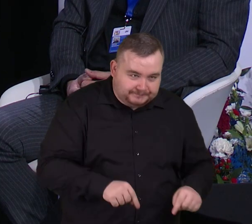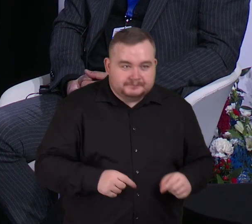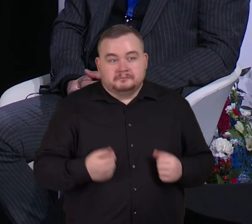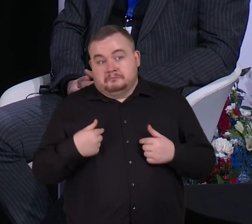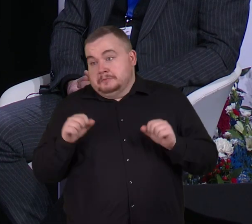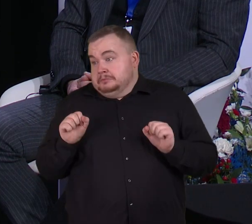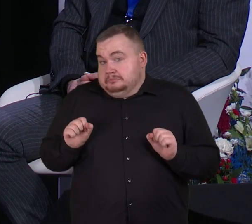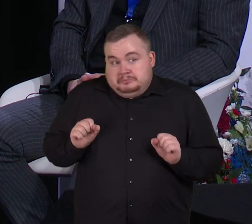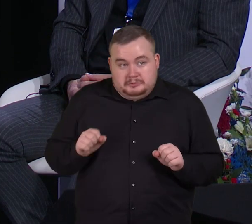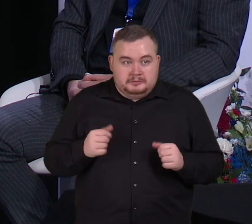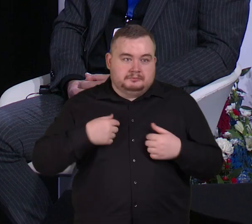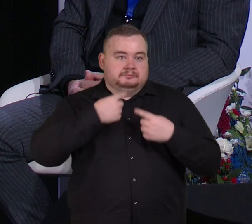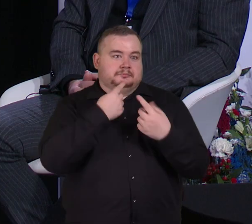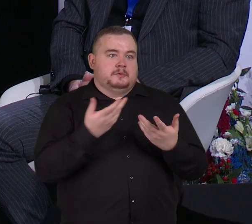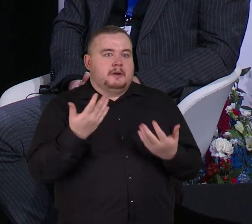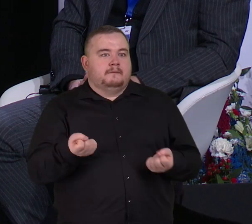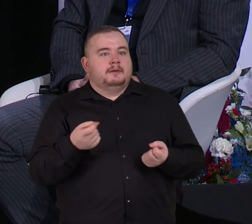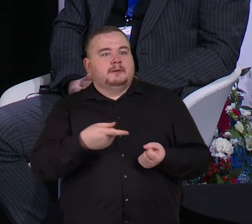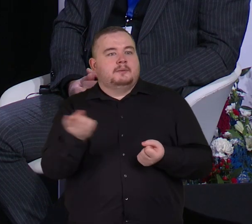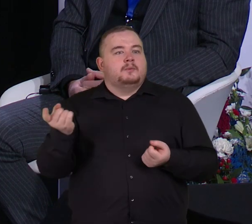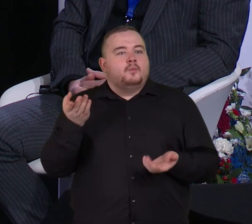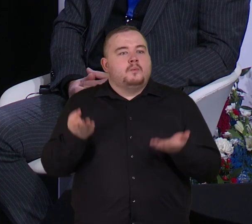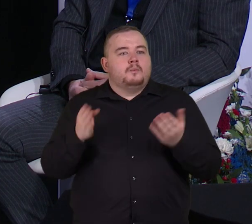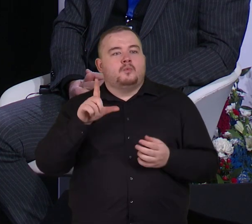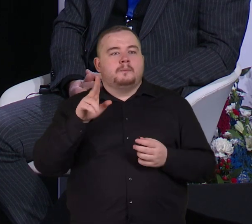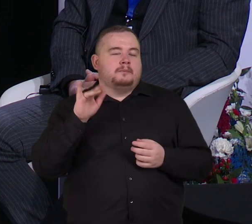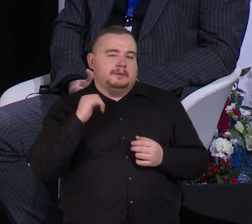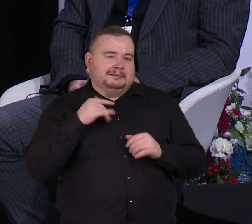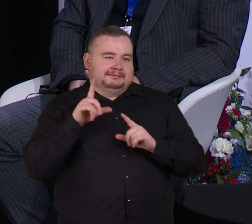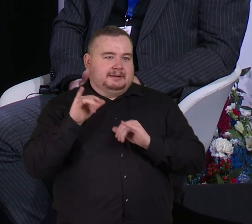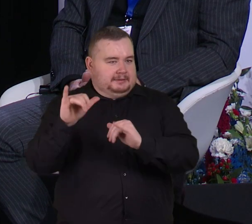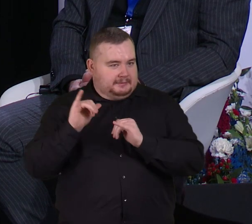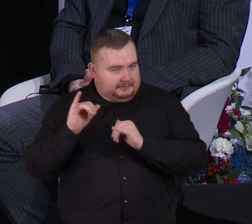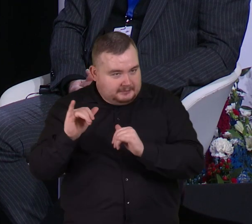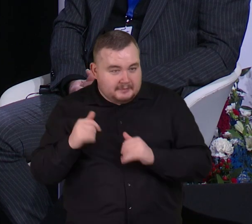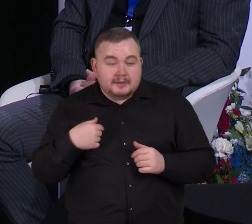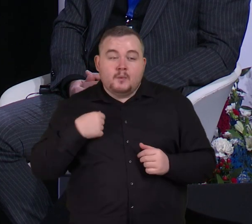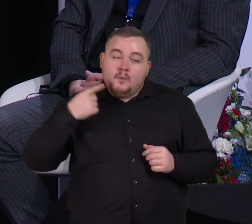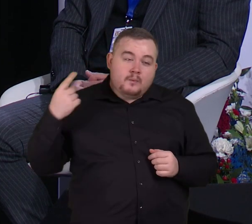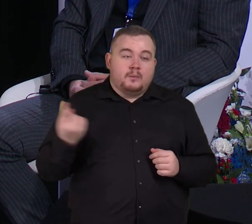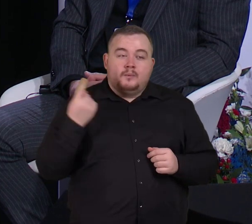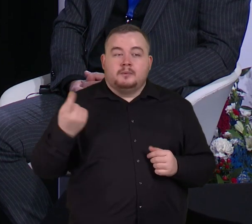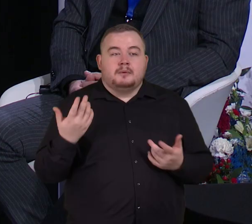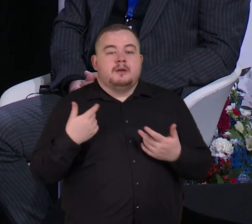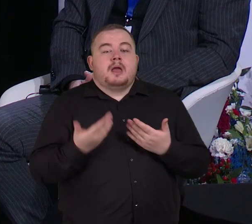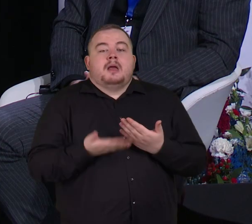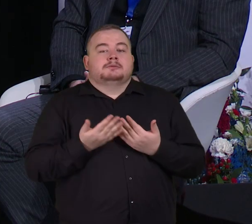tricky if you have cities cooperating with the hinterland. Mm-hmm. This is always challenging.